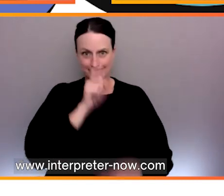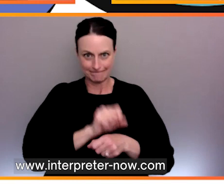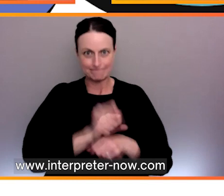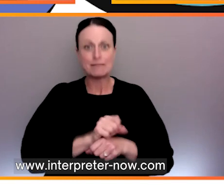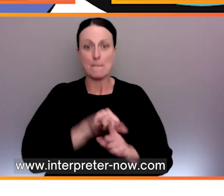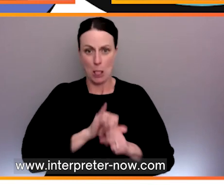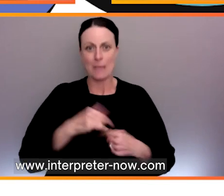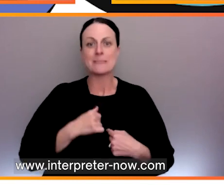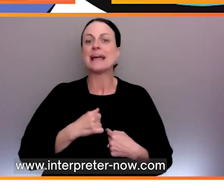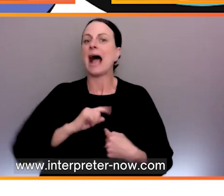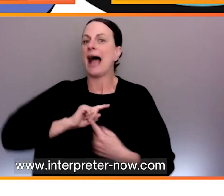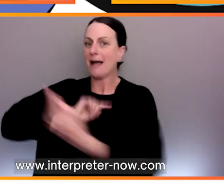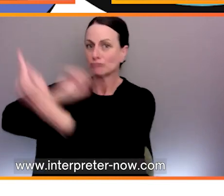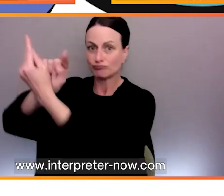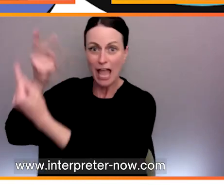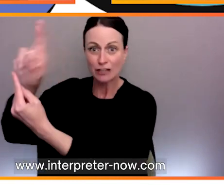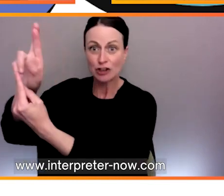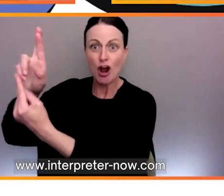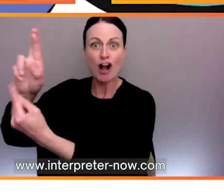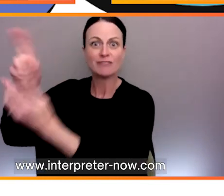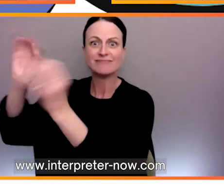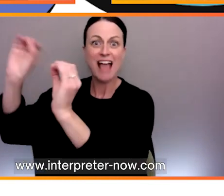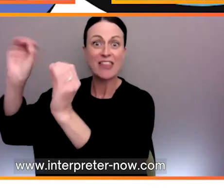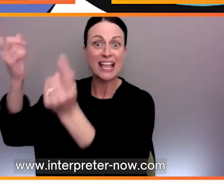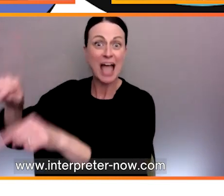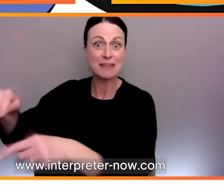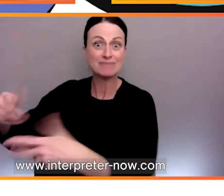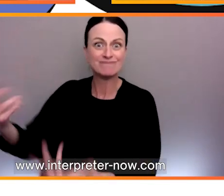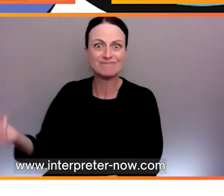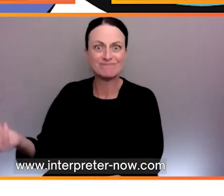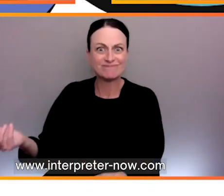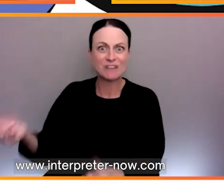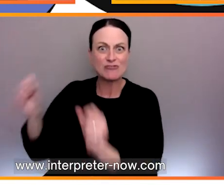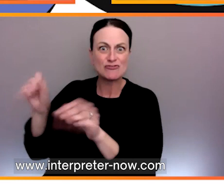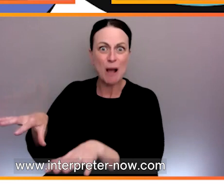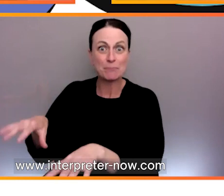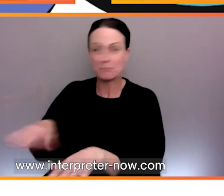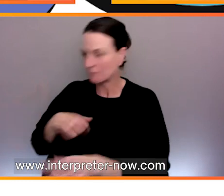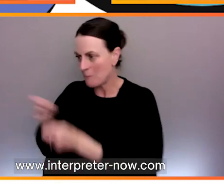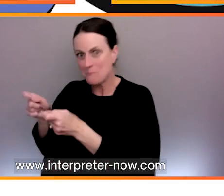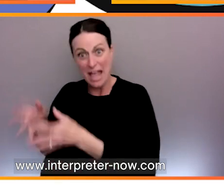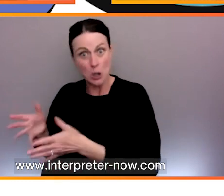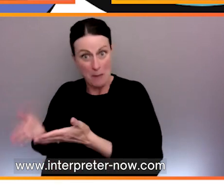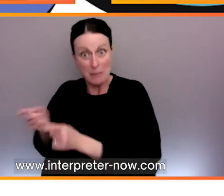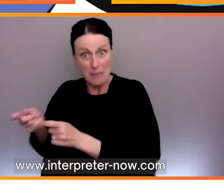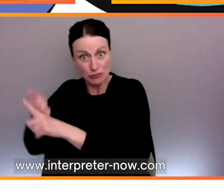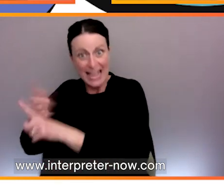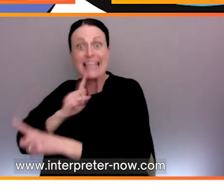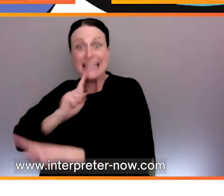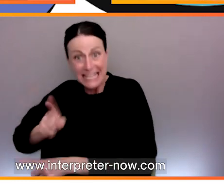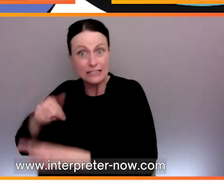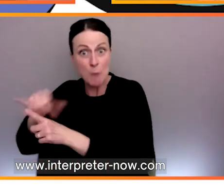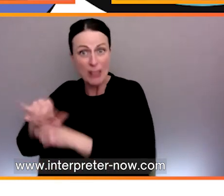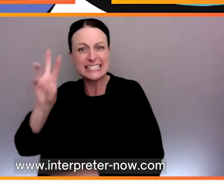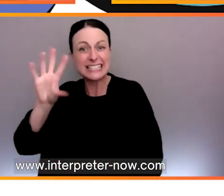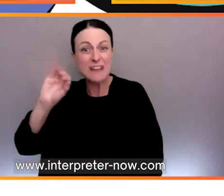is the bully. Because a lot of times, 65% of the time, the manager is the bully. And so you're really lost. And